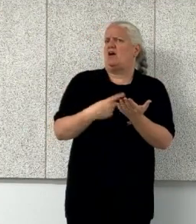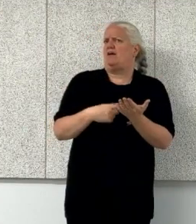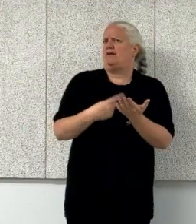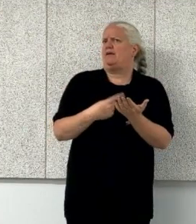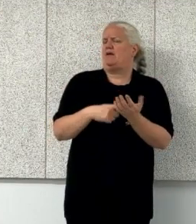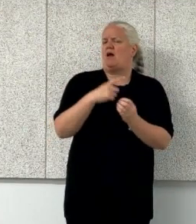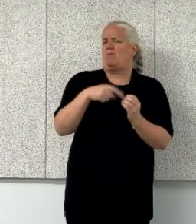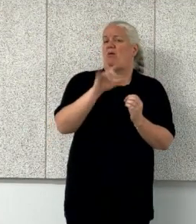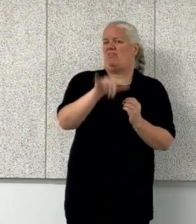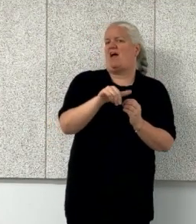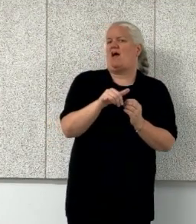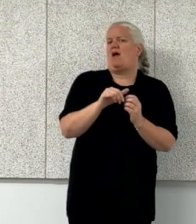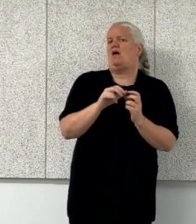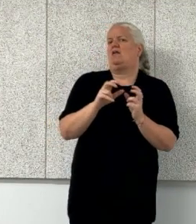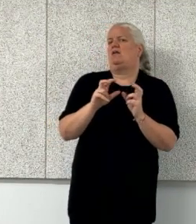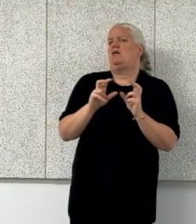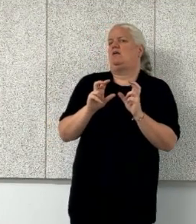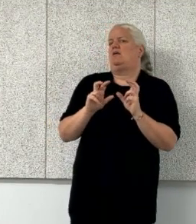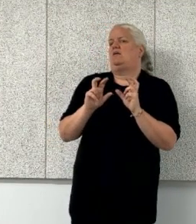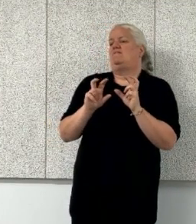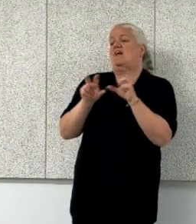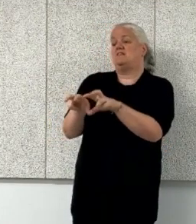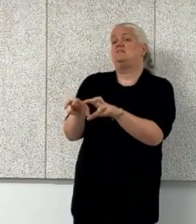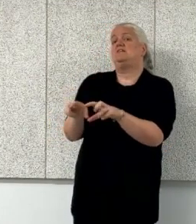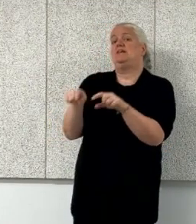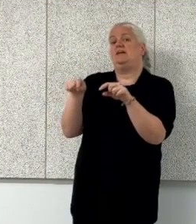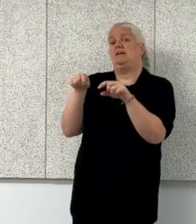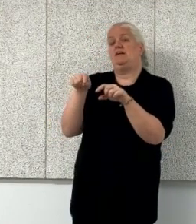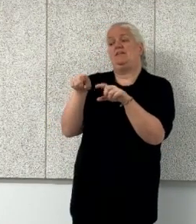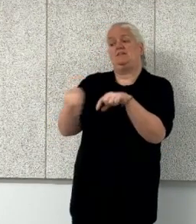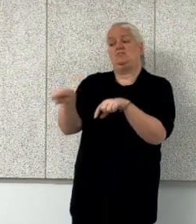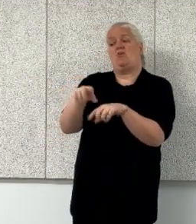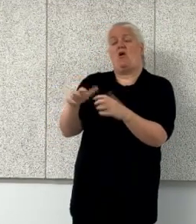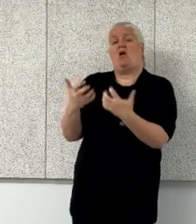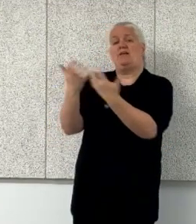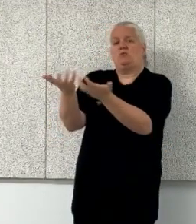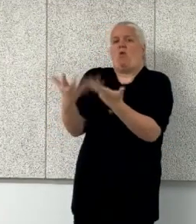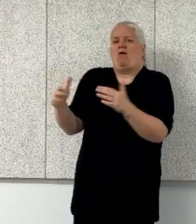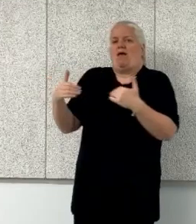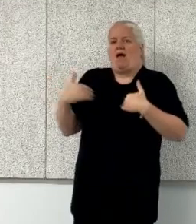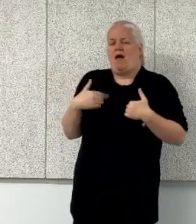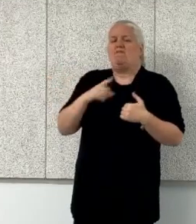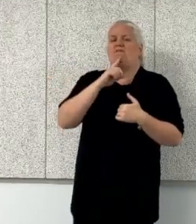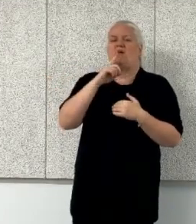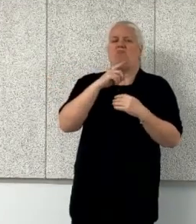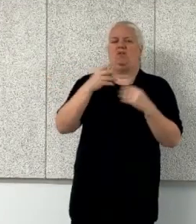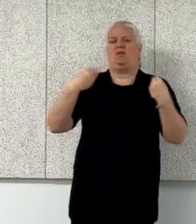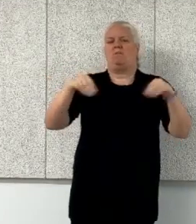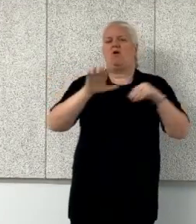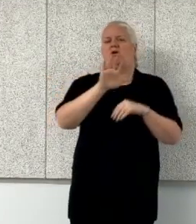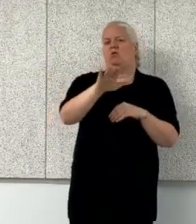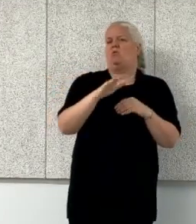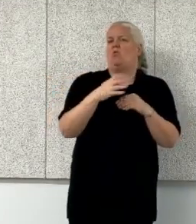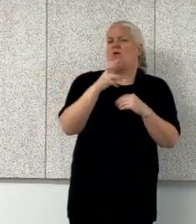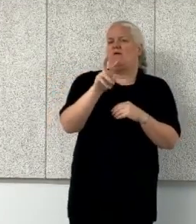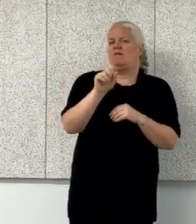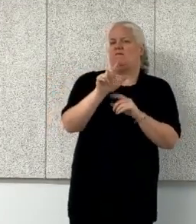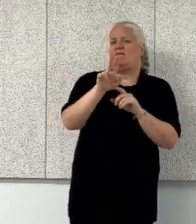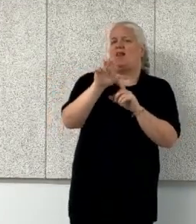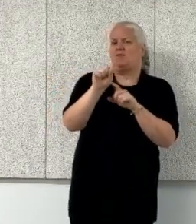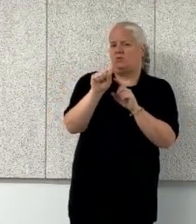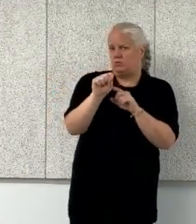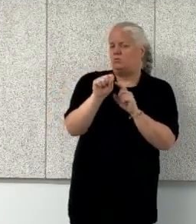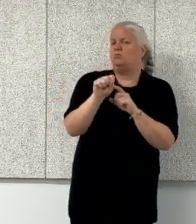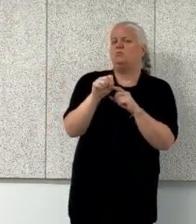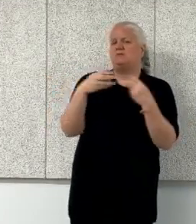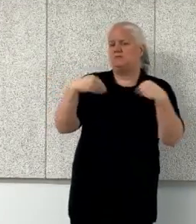but there's a lot of data out there that shows that doubling down on in marketing your values actually has a lot of positive effect, mm-hmm. and that audiences,